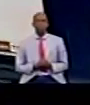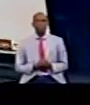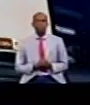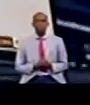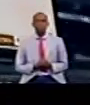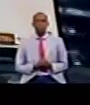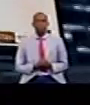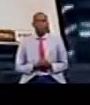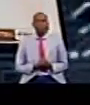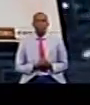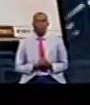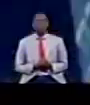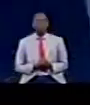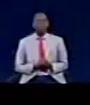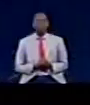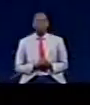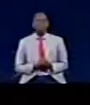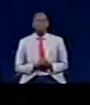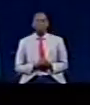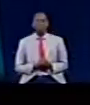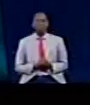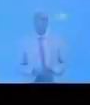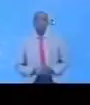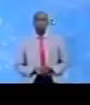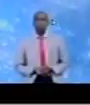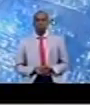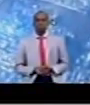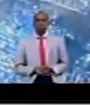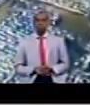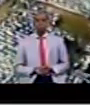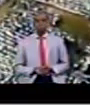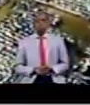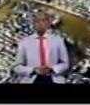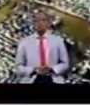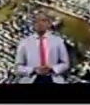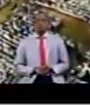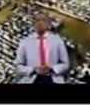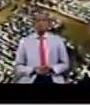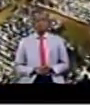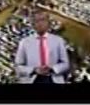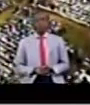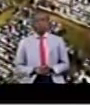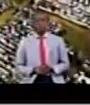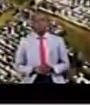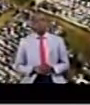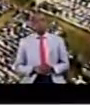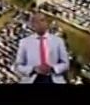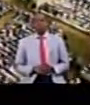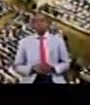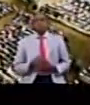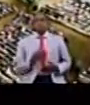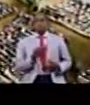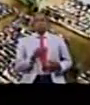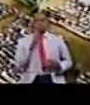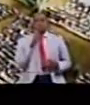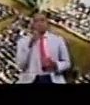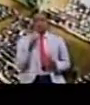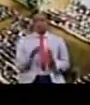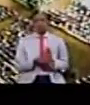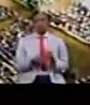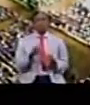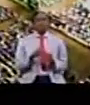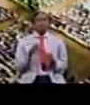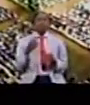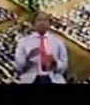look at it. I submitted social number of script and seen social number and the skull and all that. So the lecturer behaved as if it was not